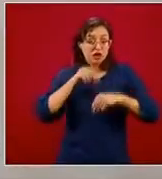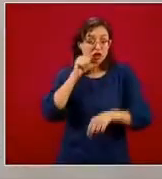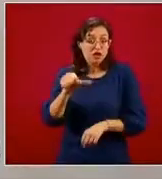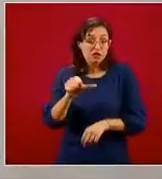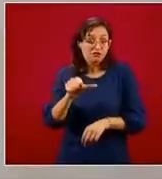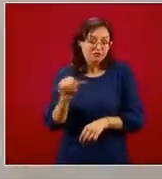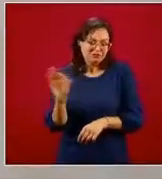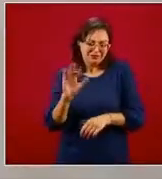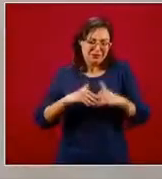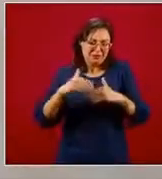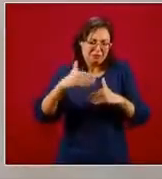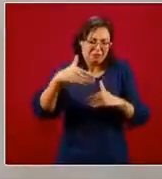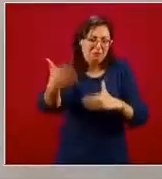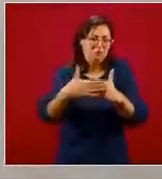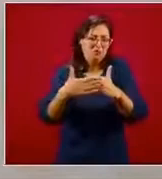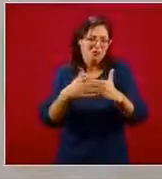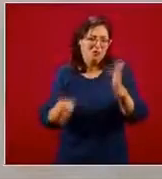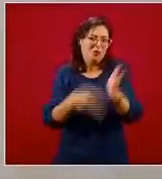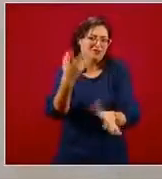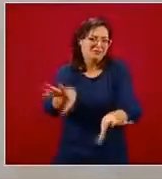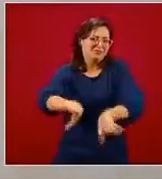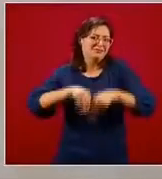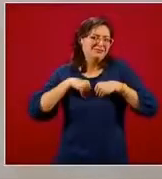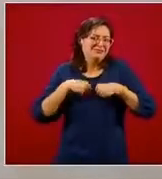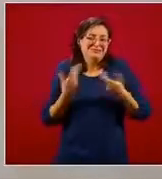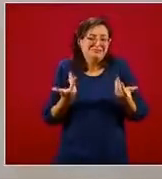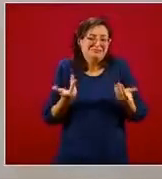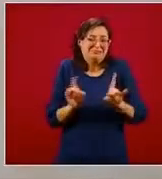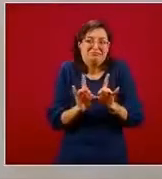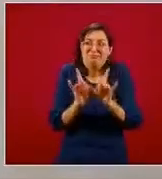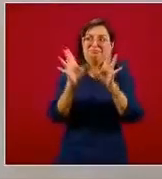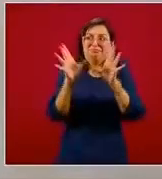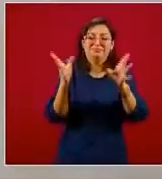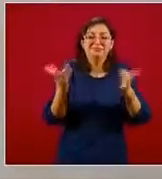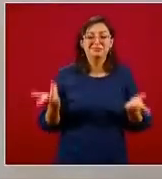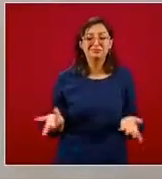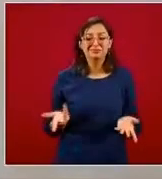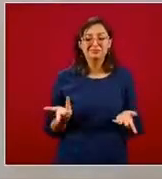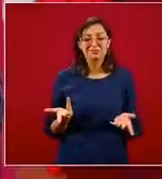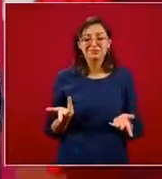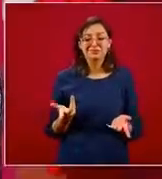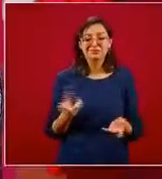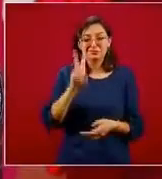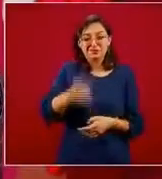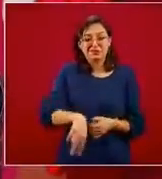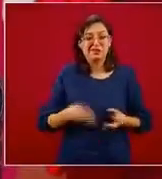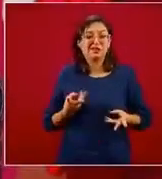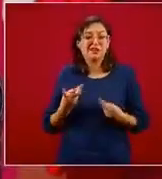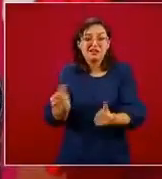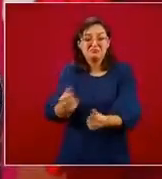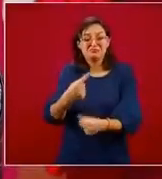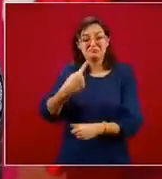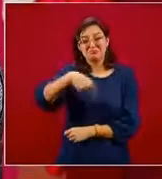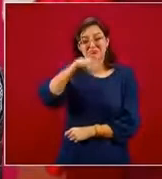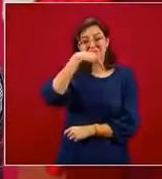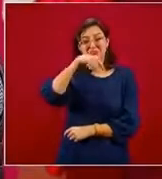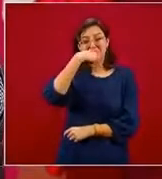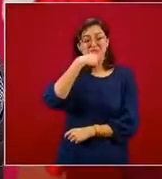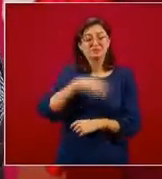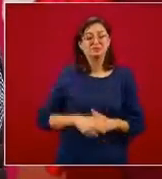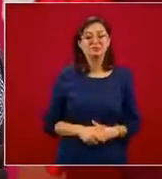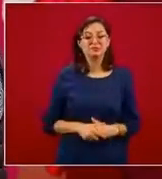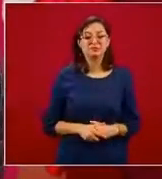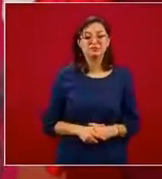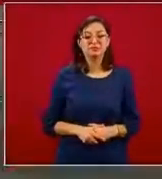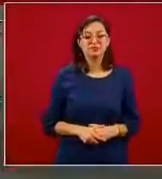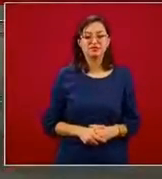doesn't ensure that I am going to remain that way for the next weeks, because at any point I could be infected.